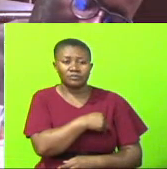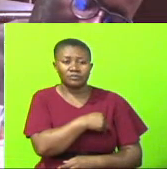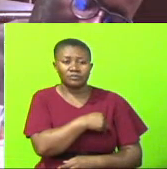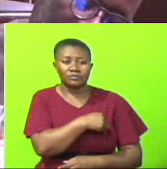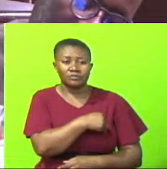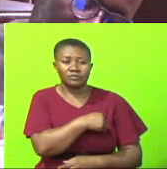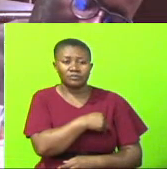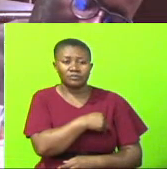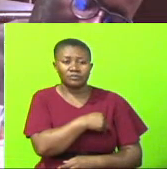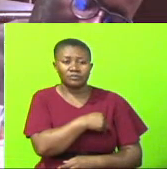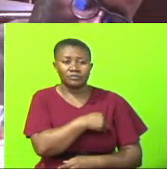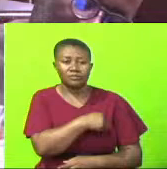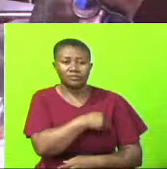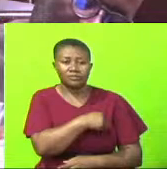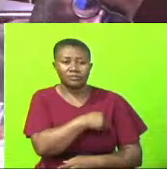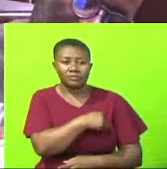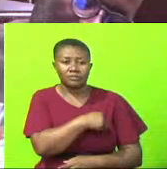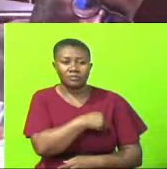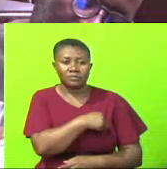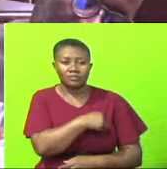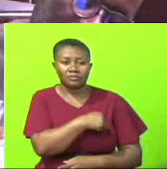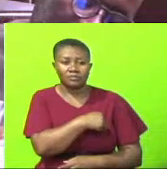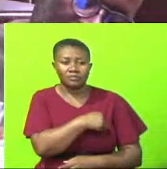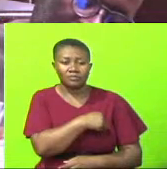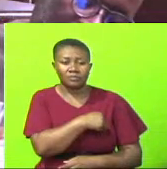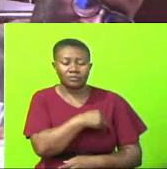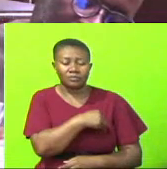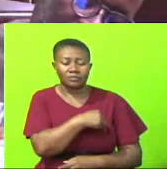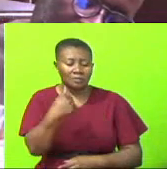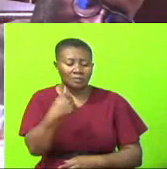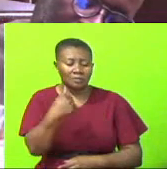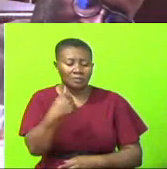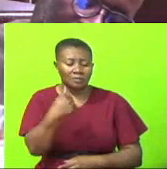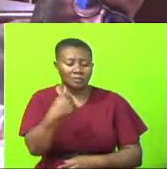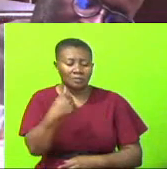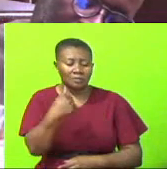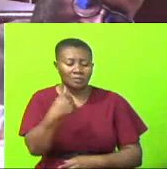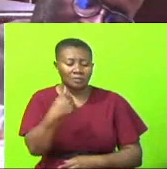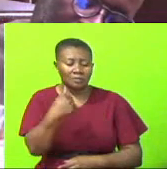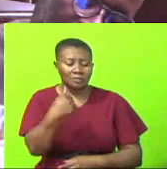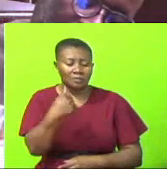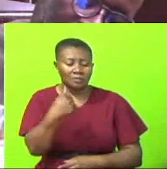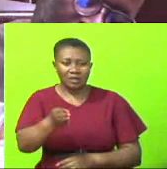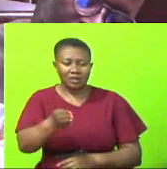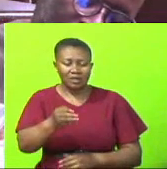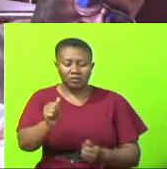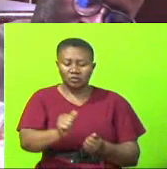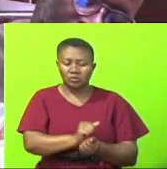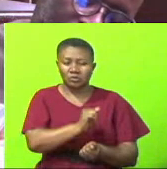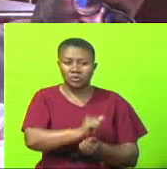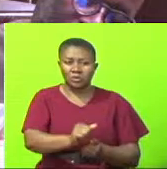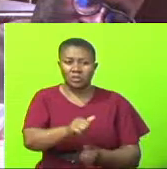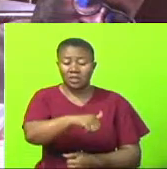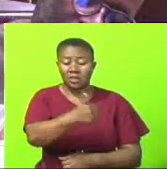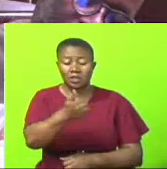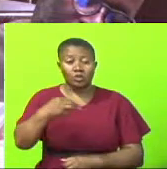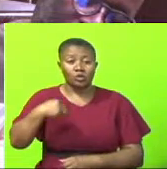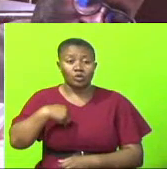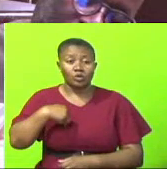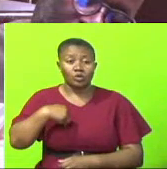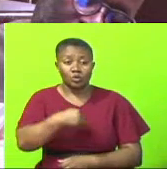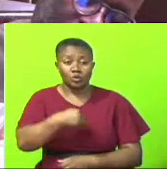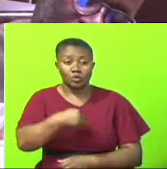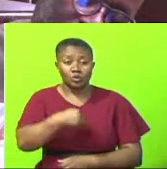I did not breach any law until I became a member of Parliament of this